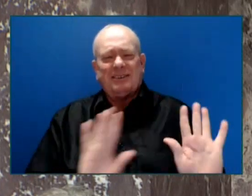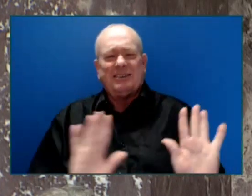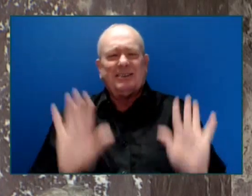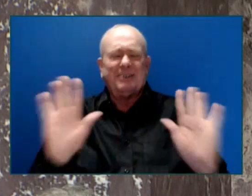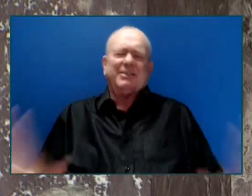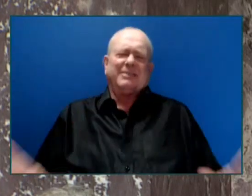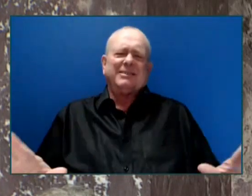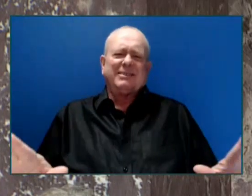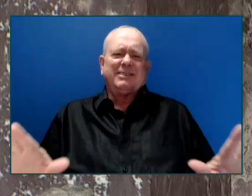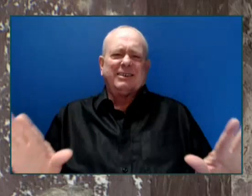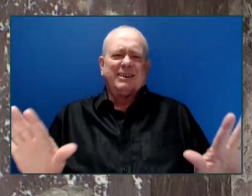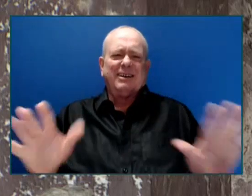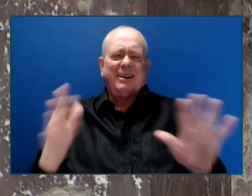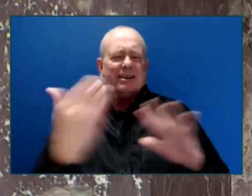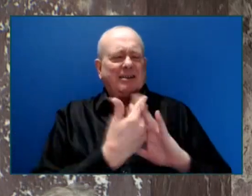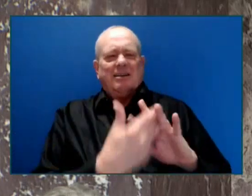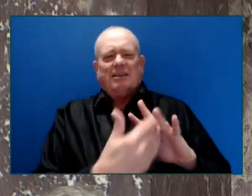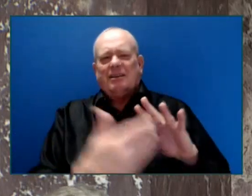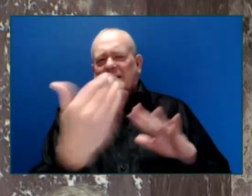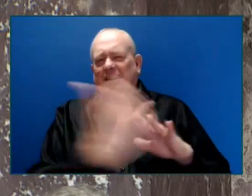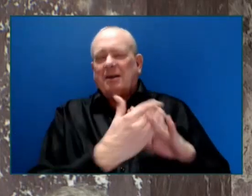Mr. Speaker.